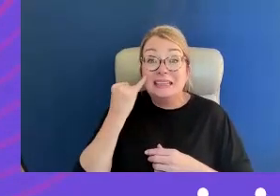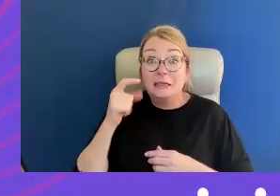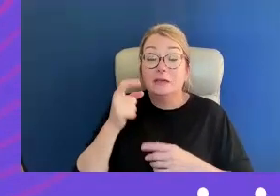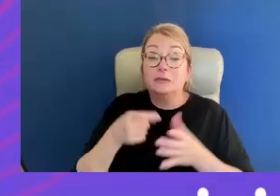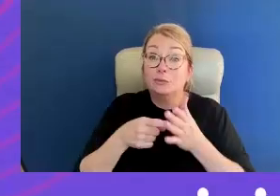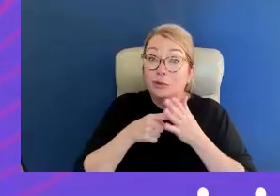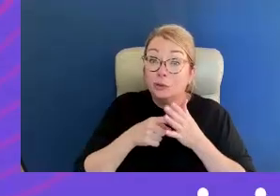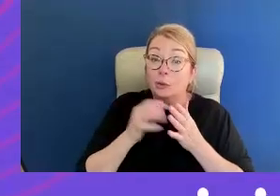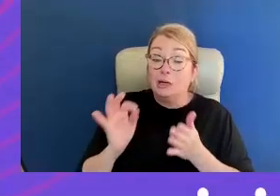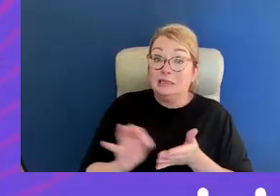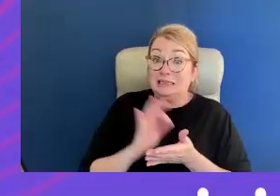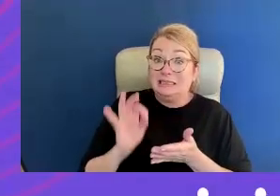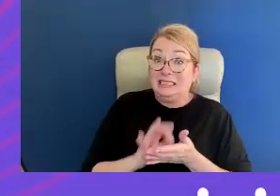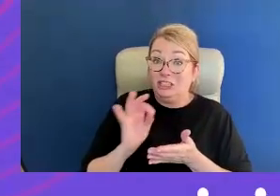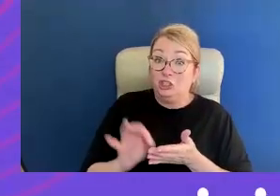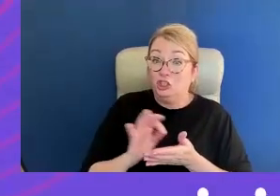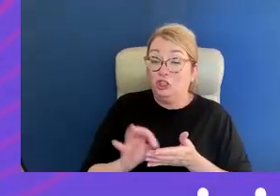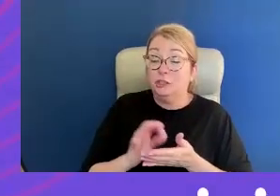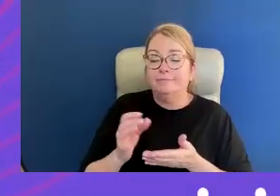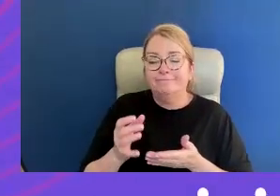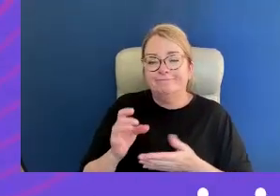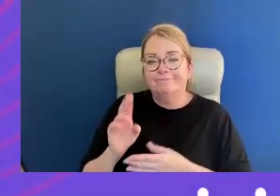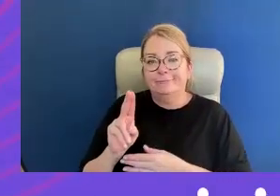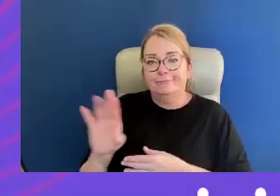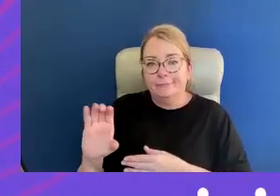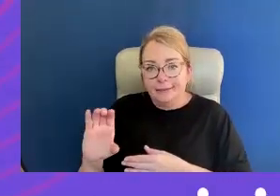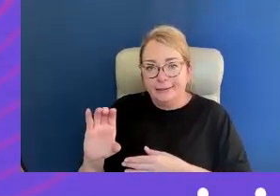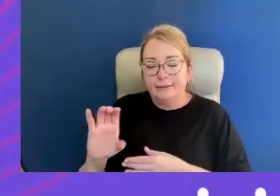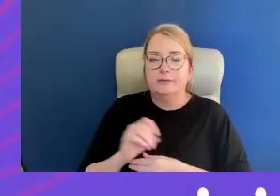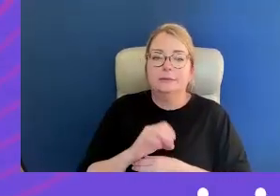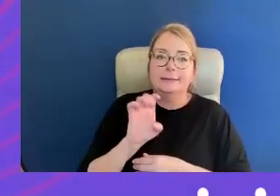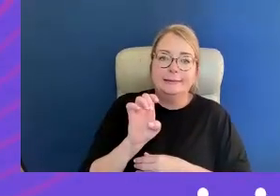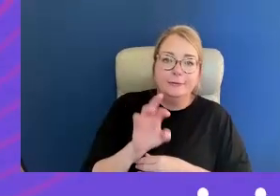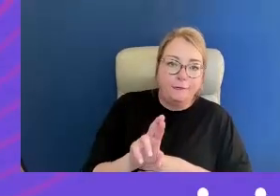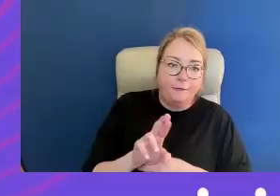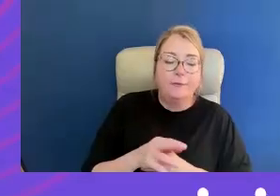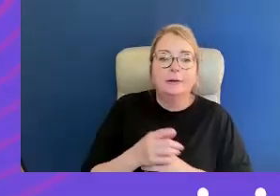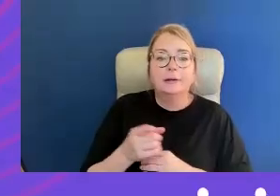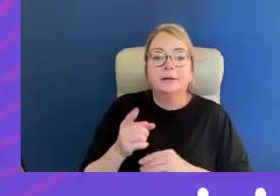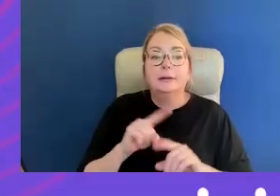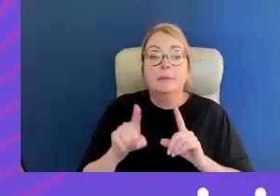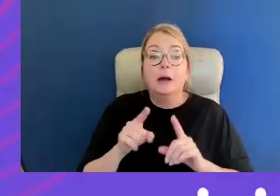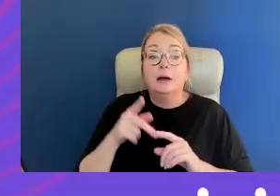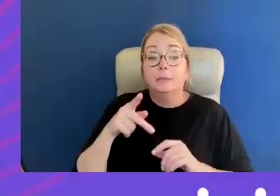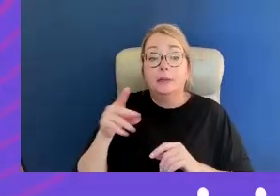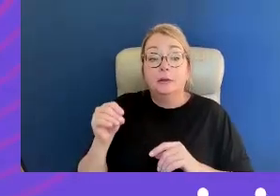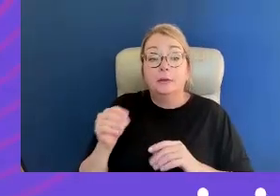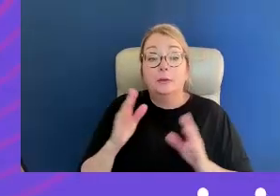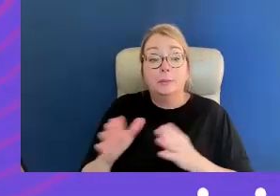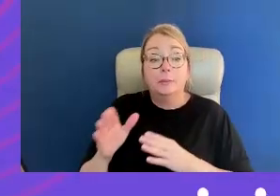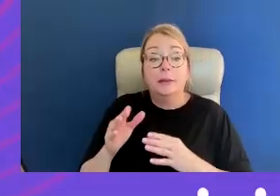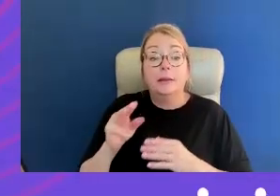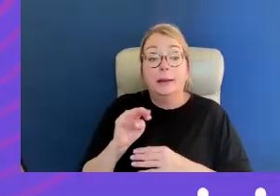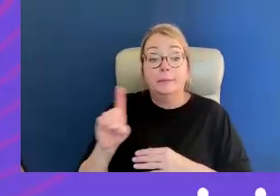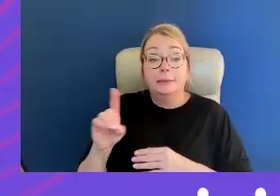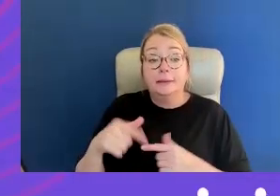those are probably going to be your urgent care, your ERs. But you can see here the different options you have available. Through your PPO plans, you have MD Live.